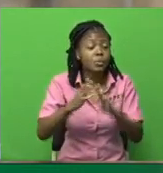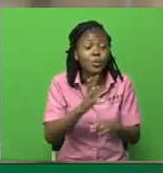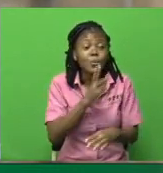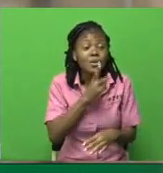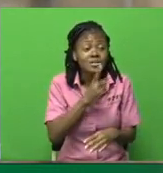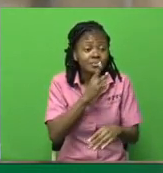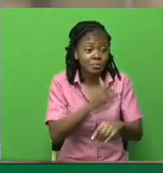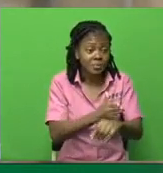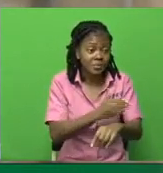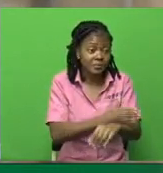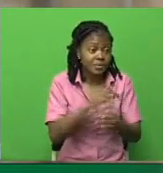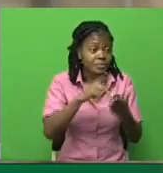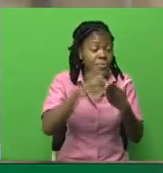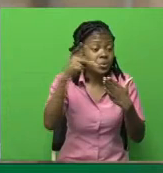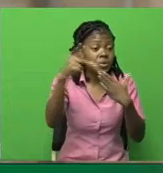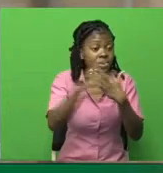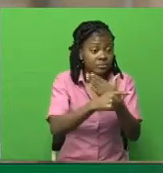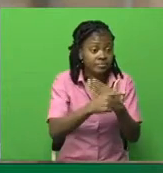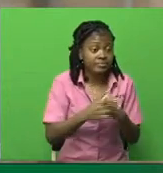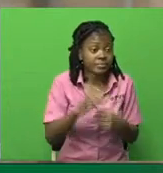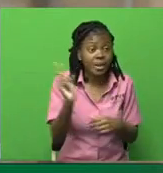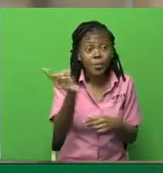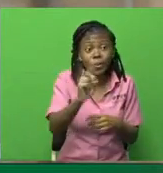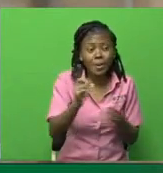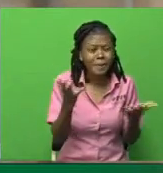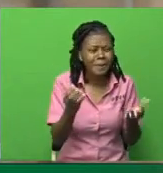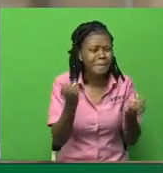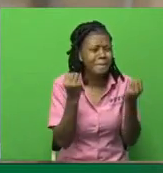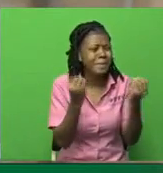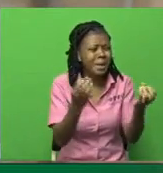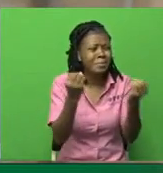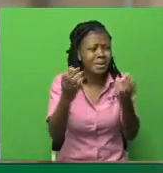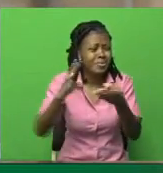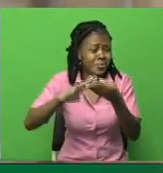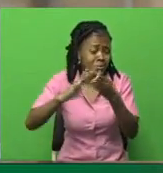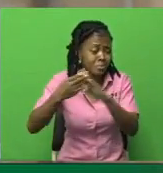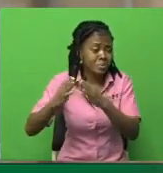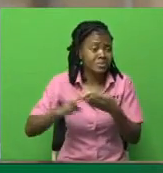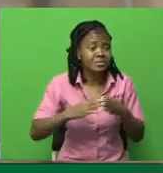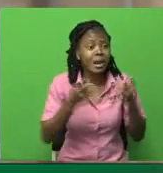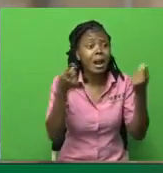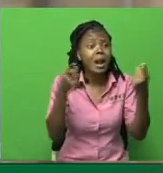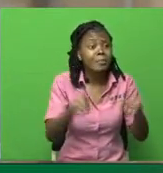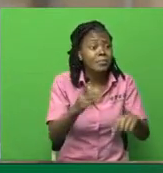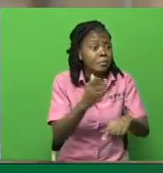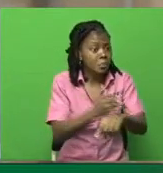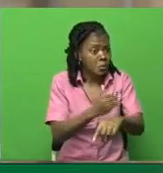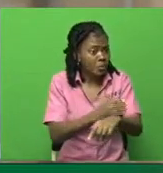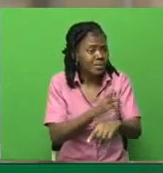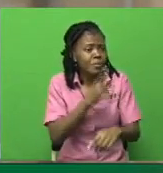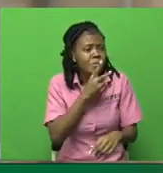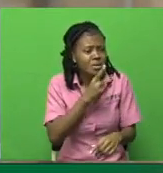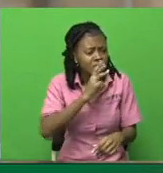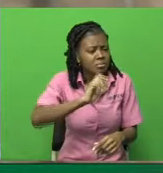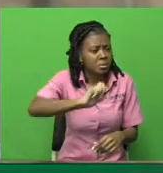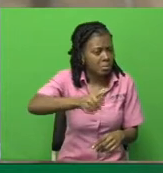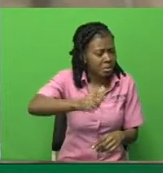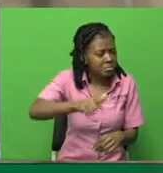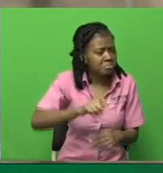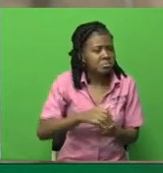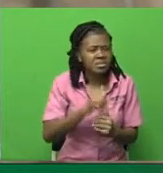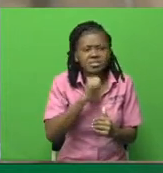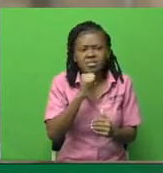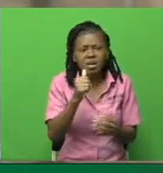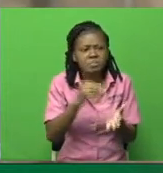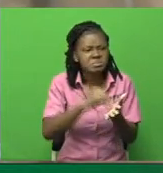a number of communities have all benefited from an improvement in an increase in their water supply low cost low hanging